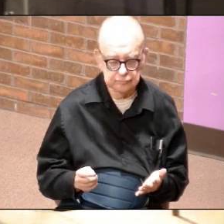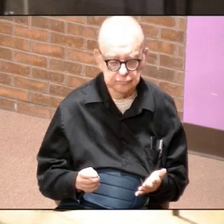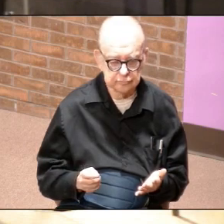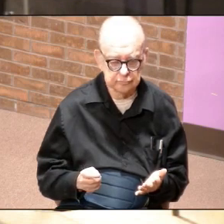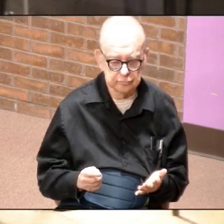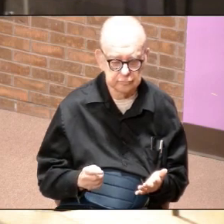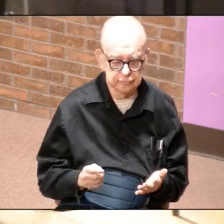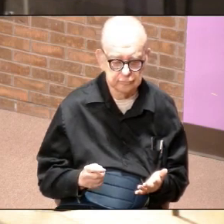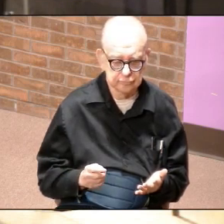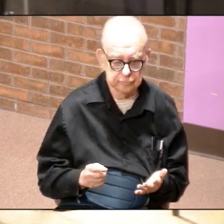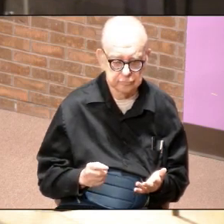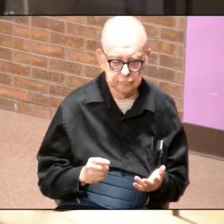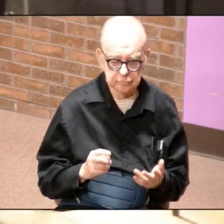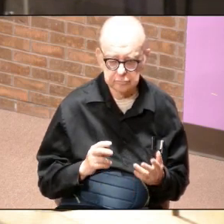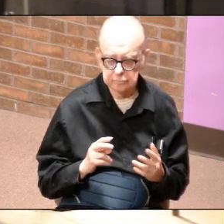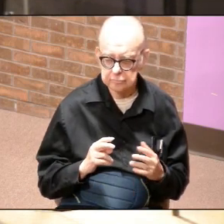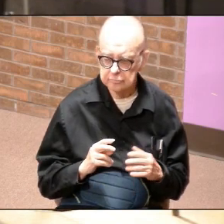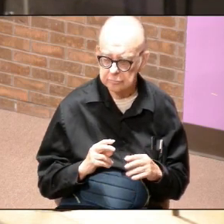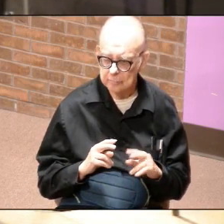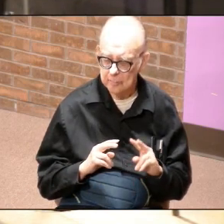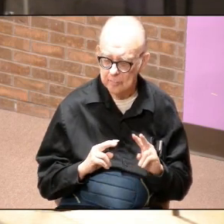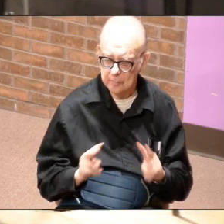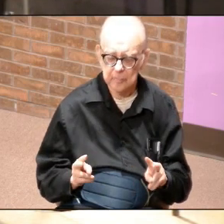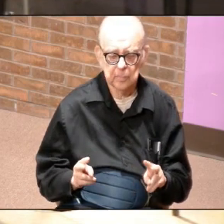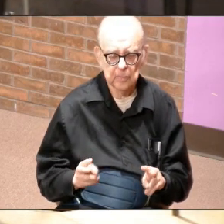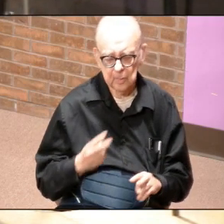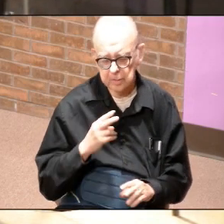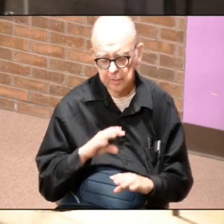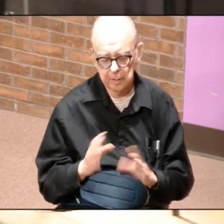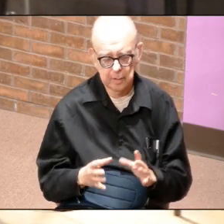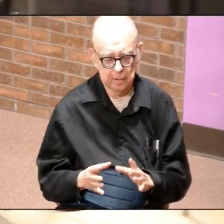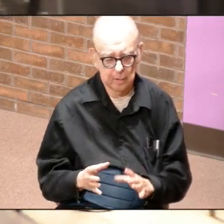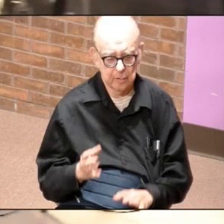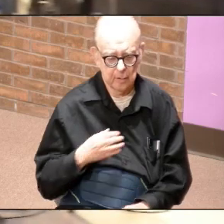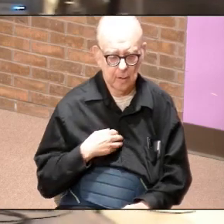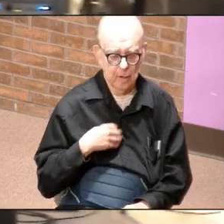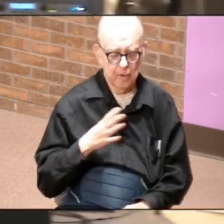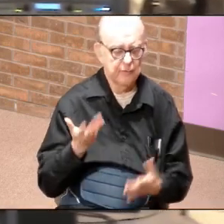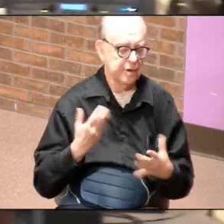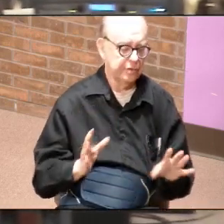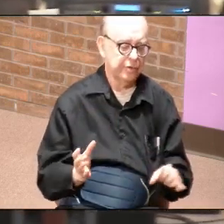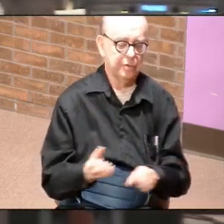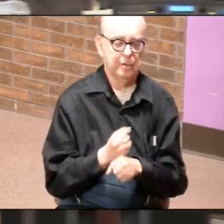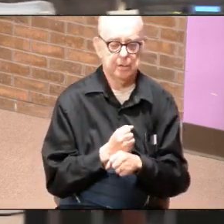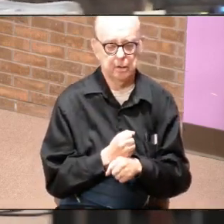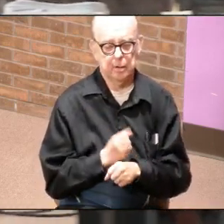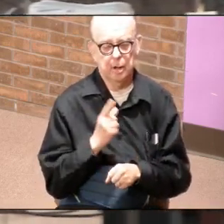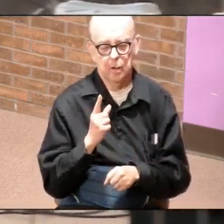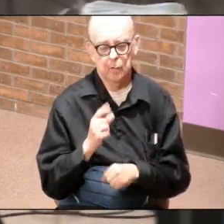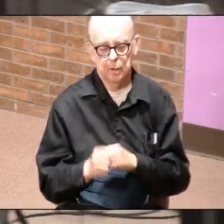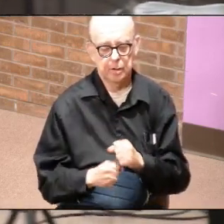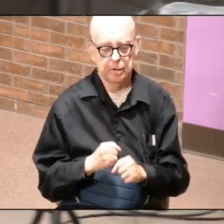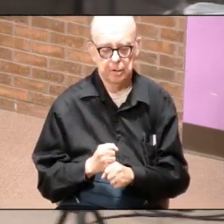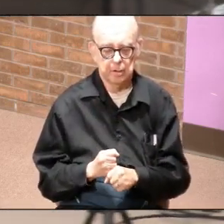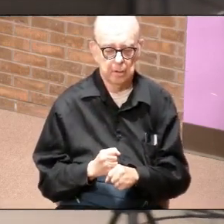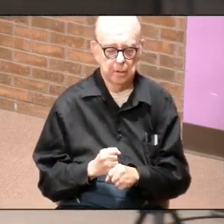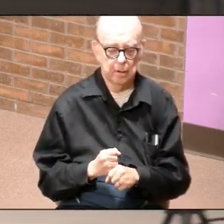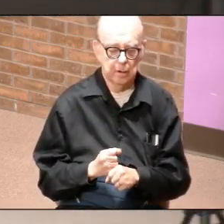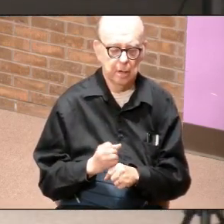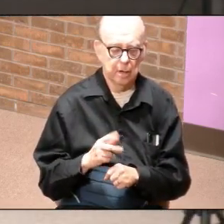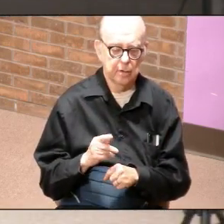they'll look to the crowd and they'll say, you have just won a year's supply of